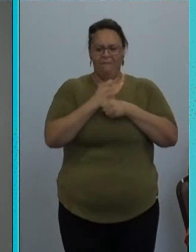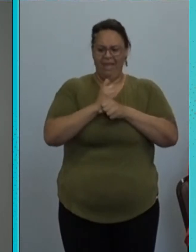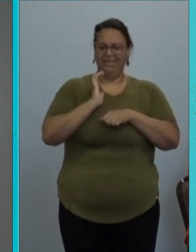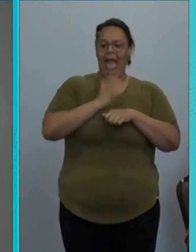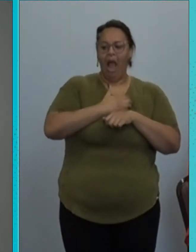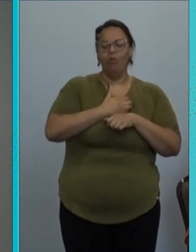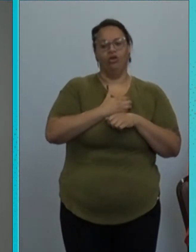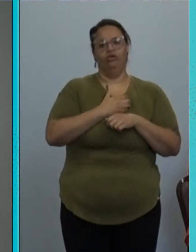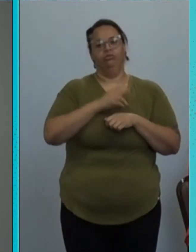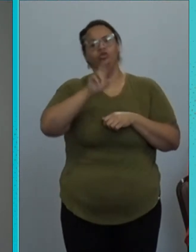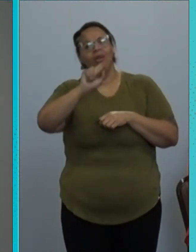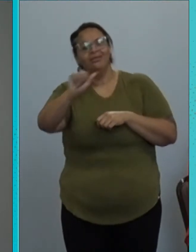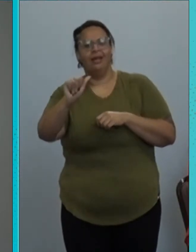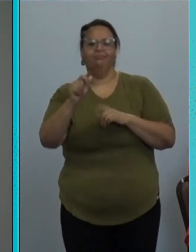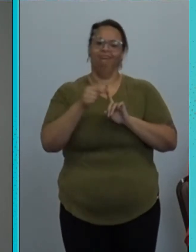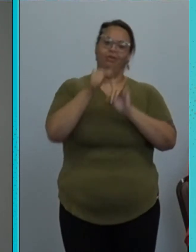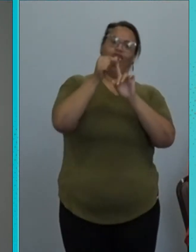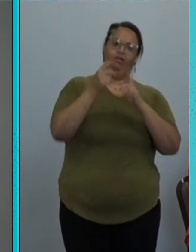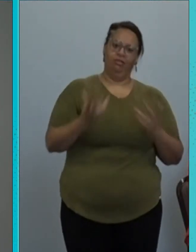special.